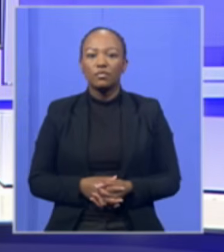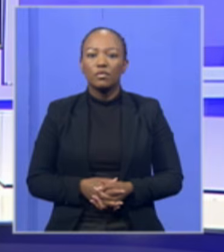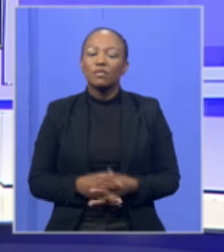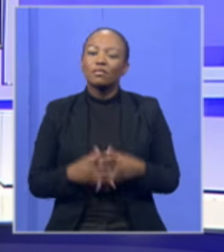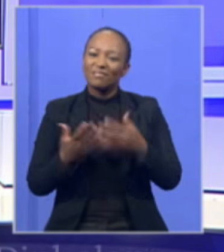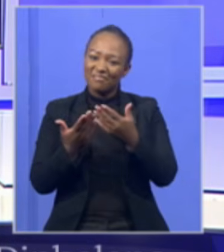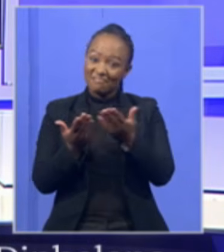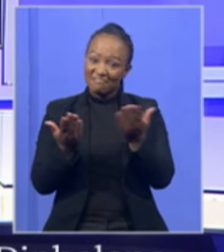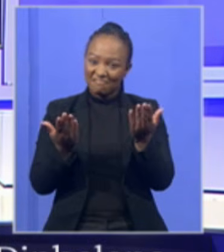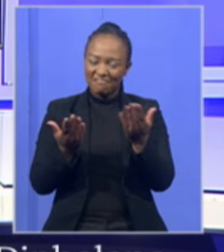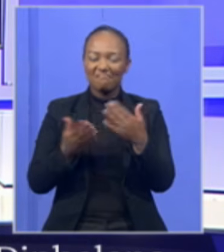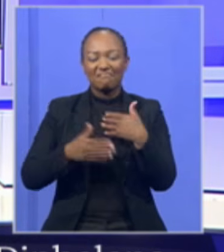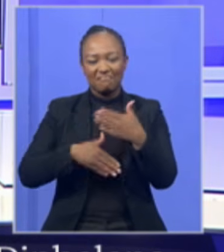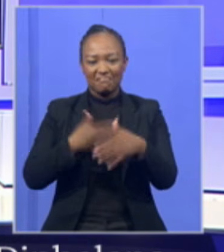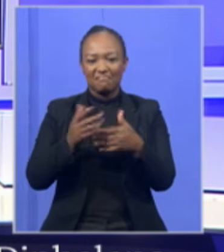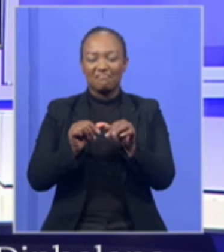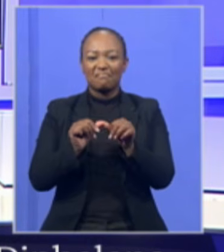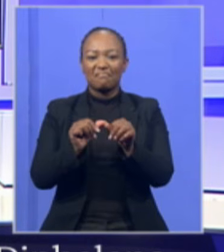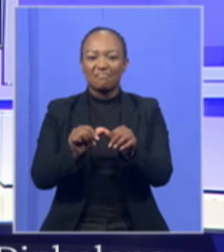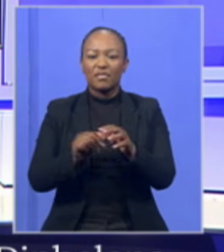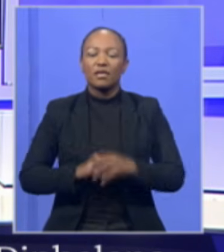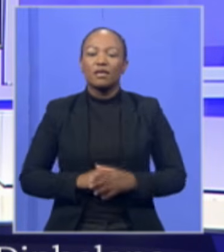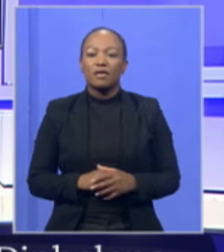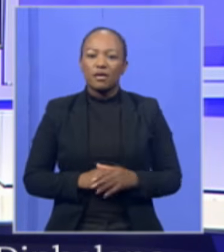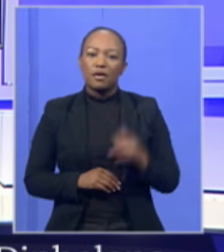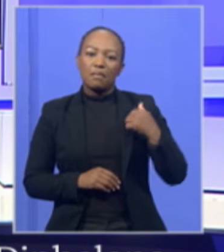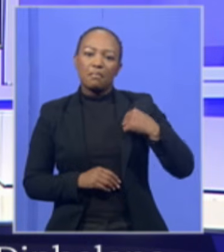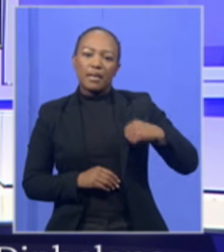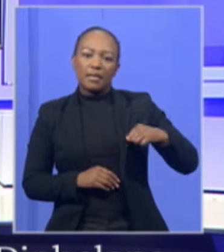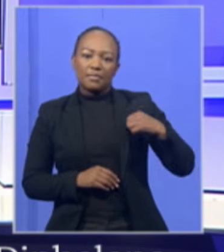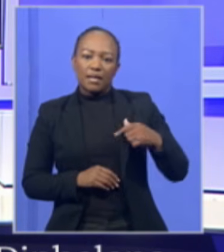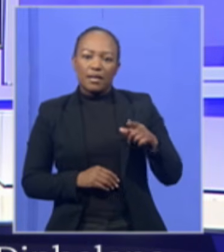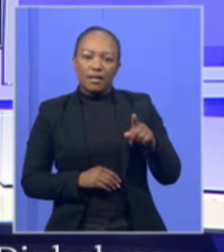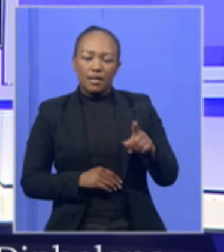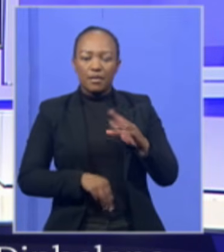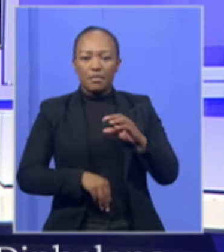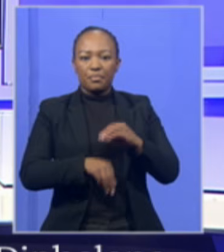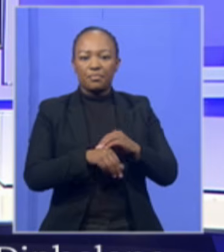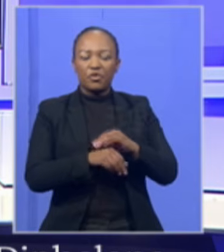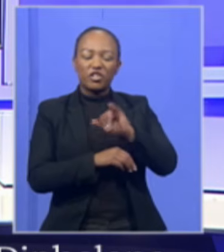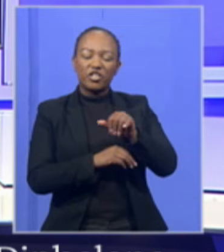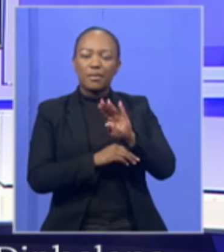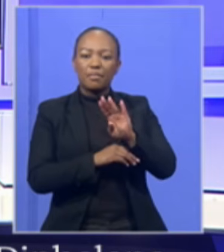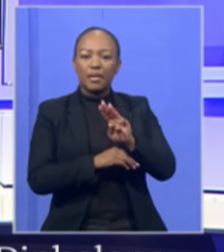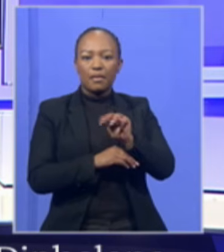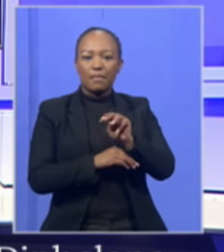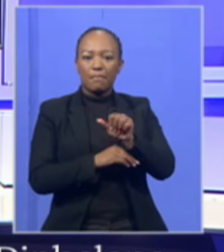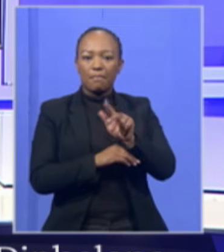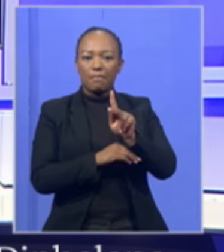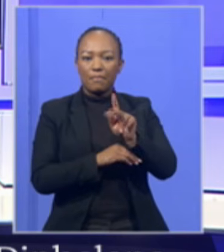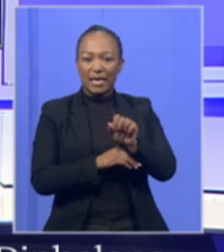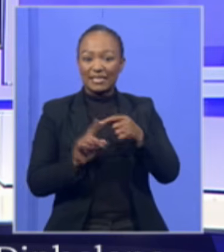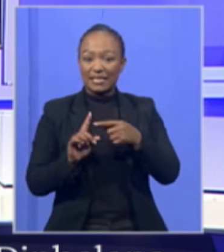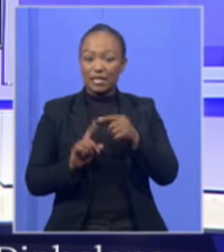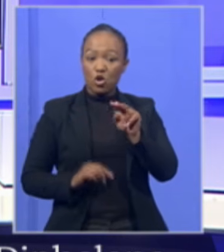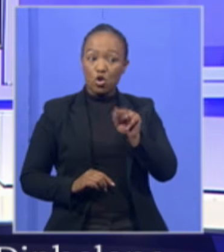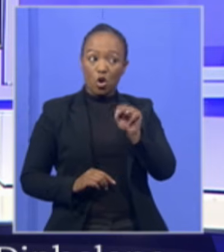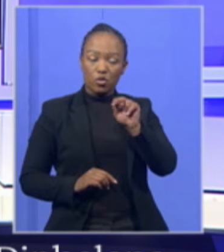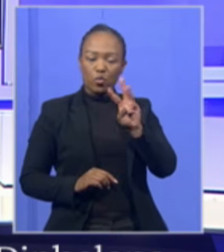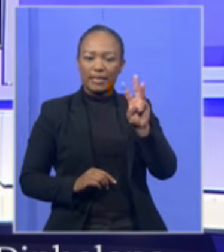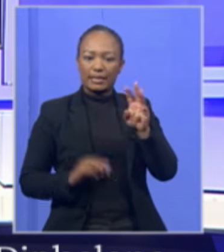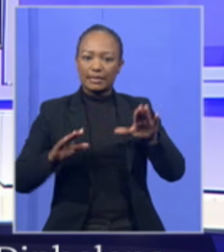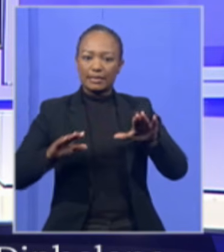Mothoetso re santse re le mmogo. Masepala wa selegae o nang le mathata wa JB Max kwa North West o solofetse